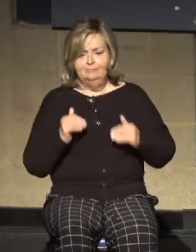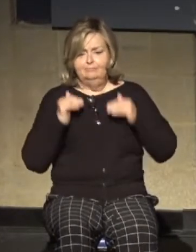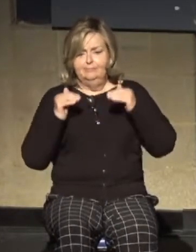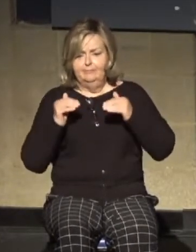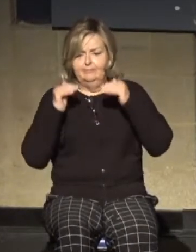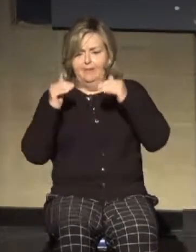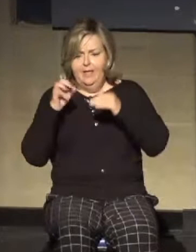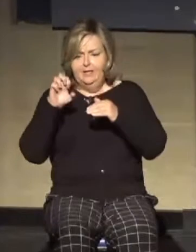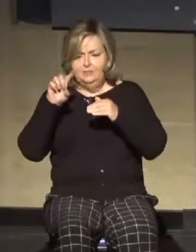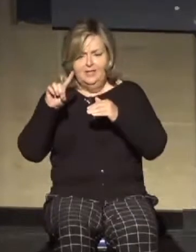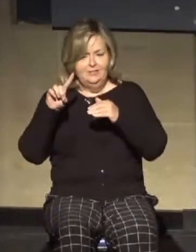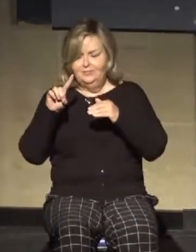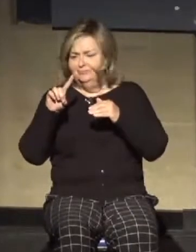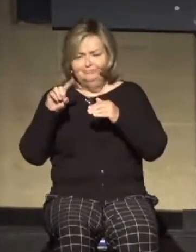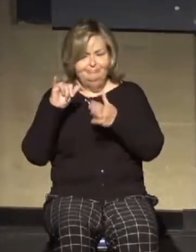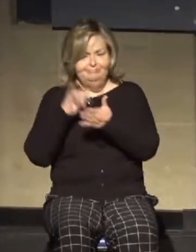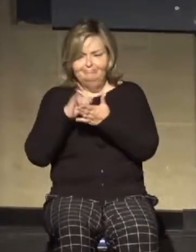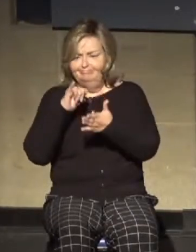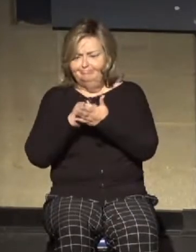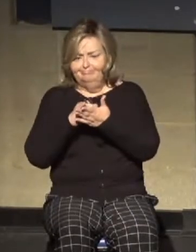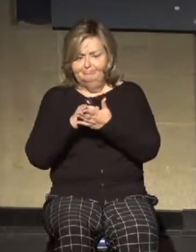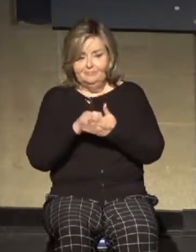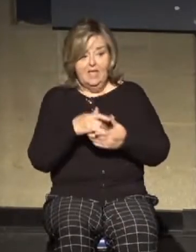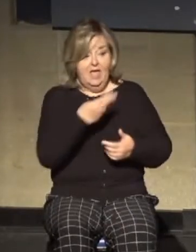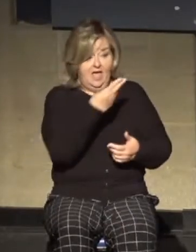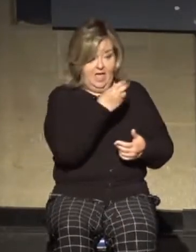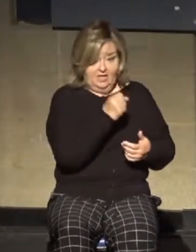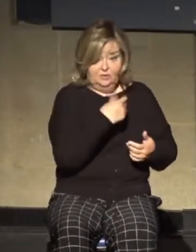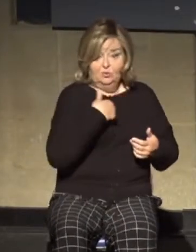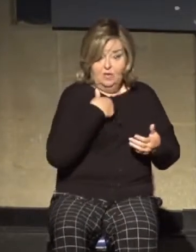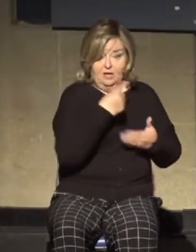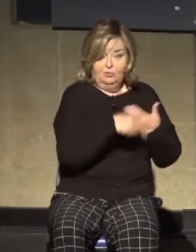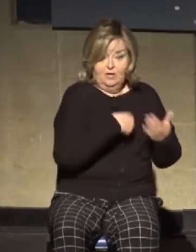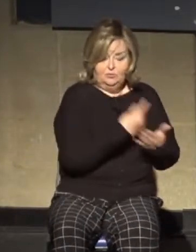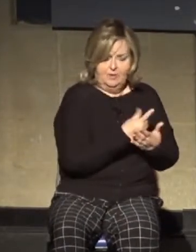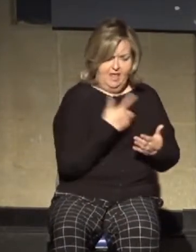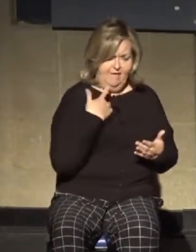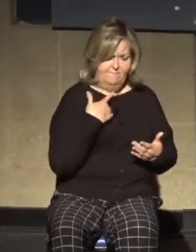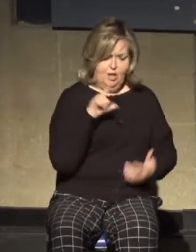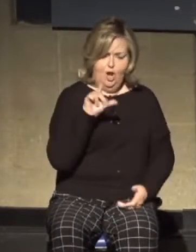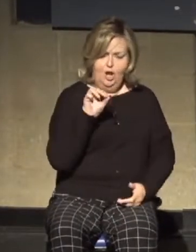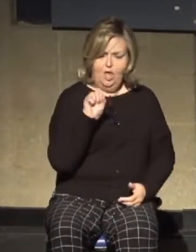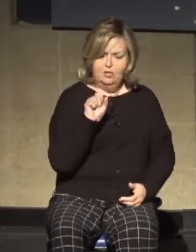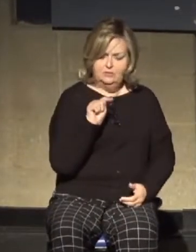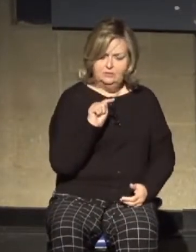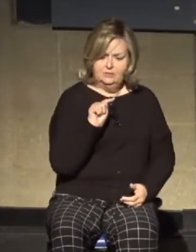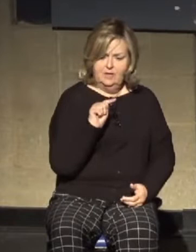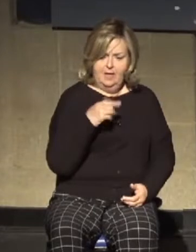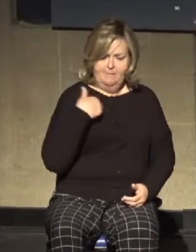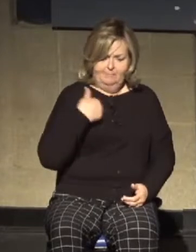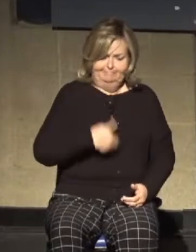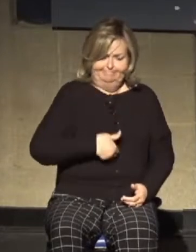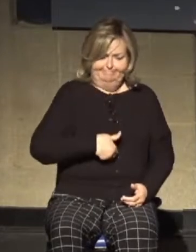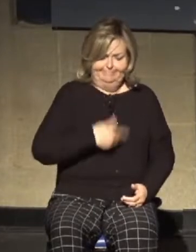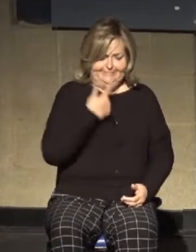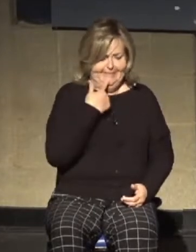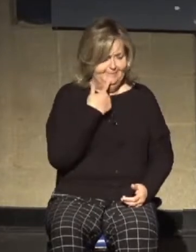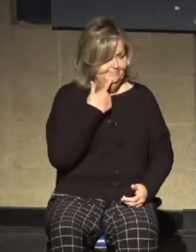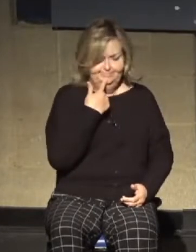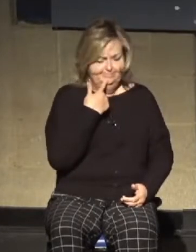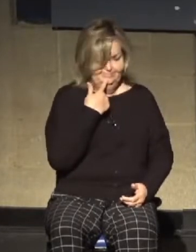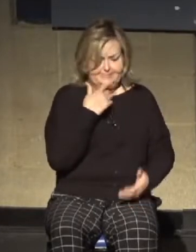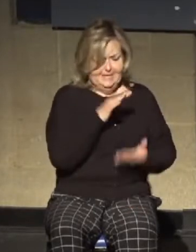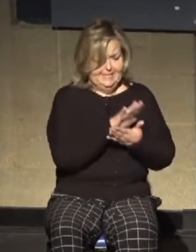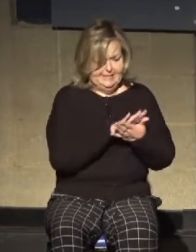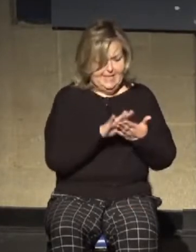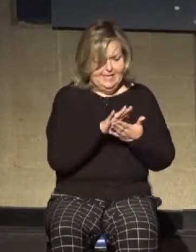reach. When I graduated from high school, I really felt lost. My gut told me college was a good